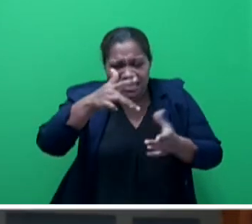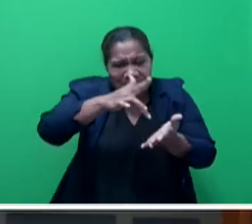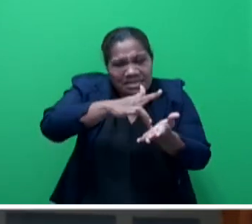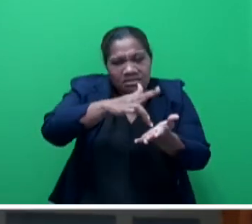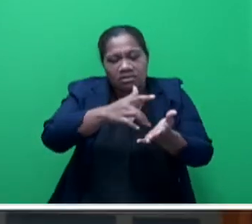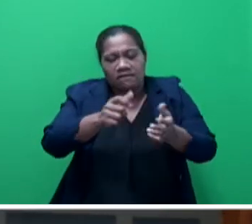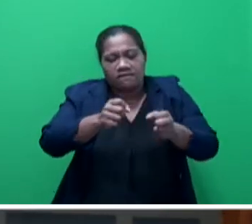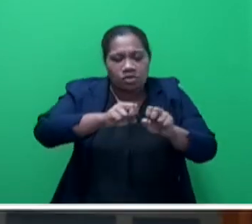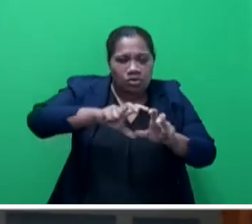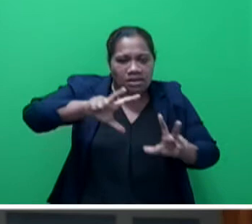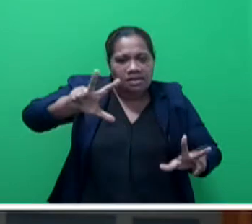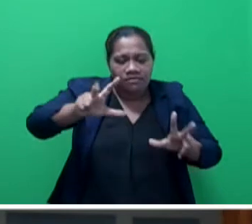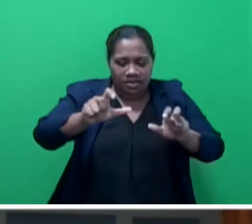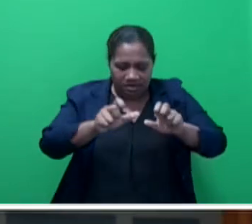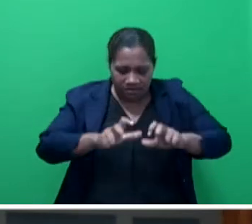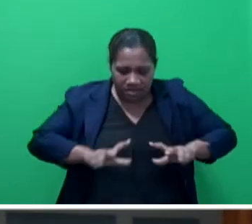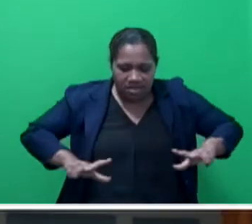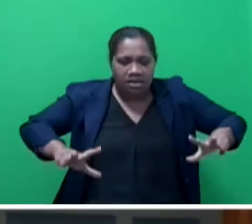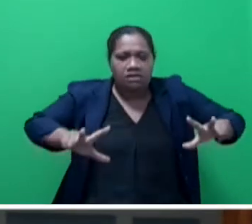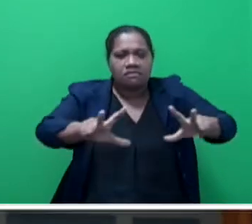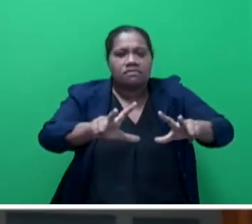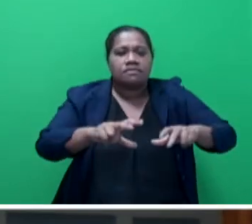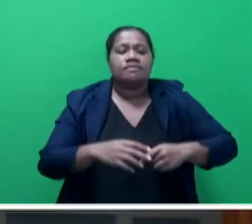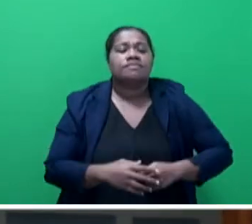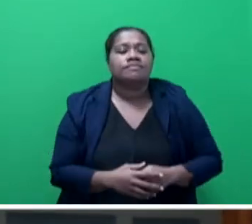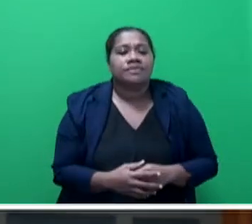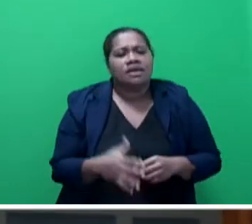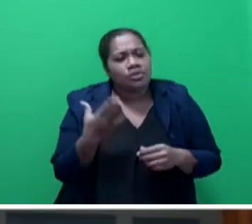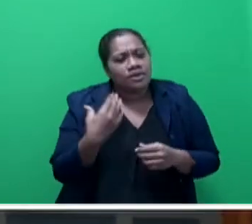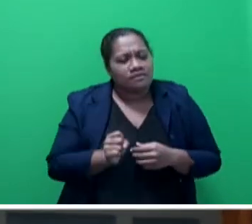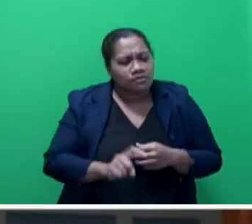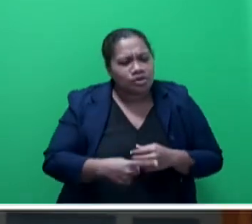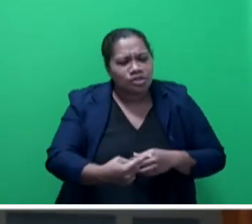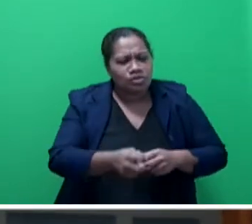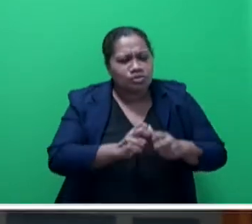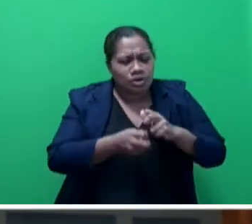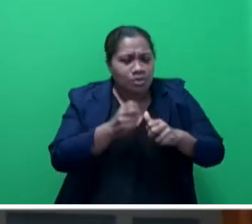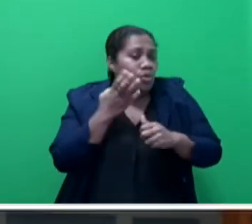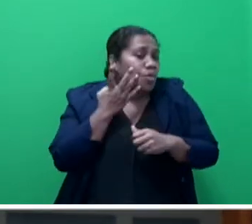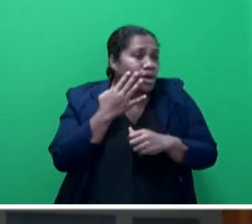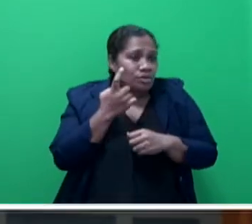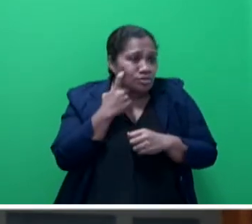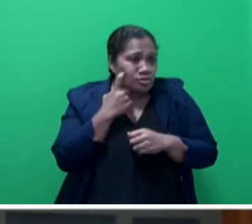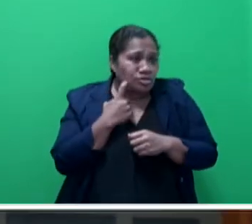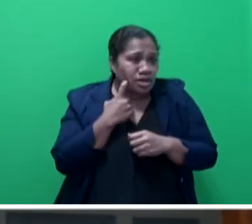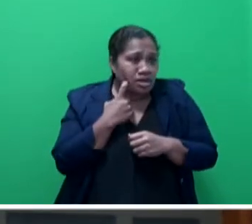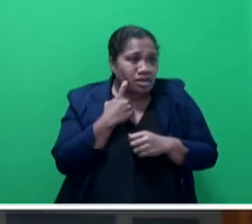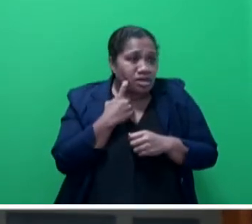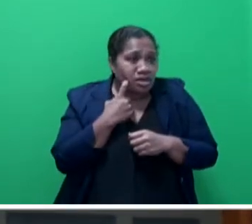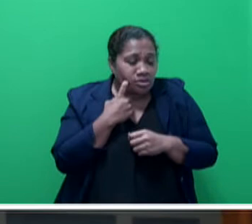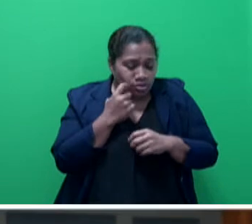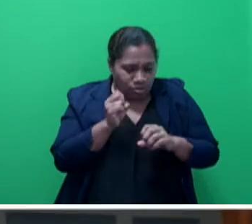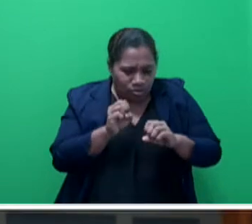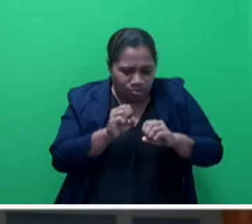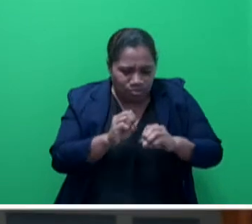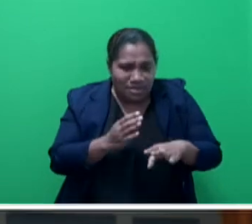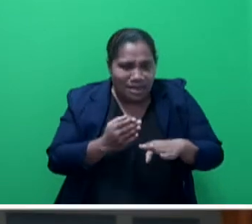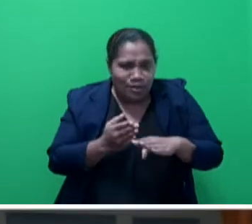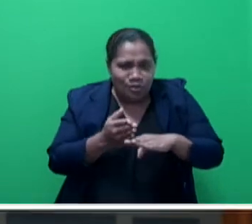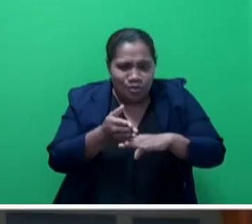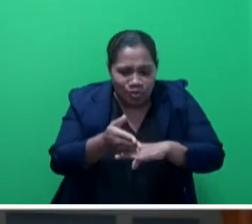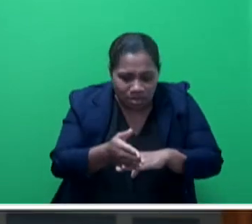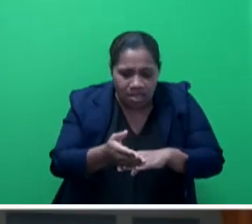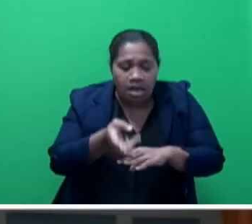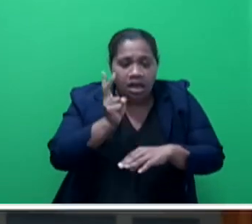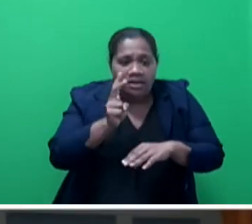also have the constant problems of when you try to reinstate crossings in particular, there's another flood and it washes it away. And I've